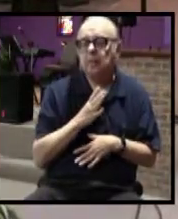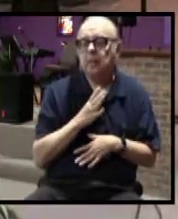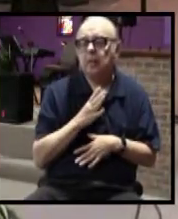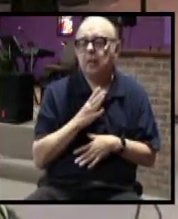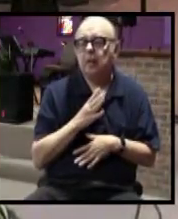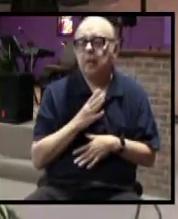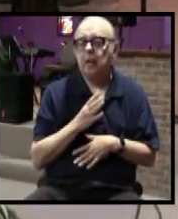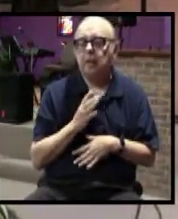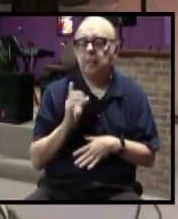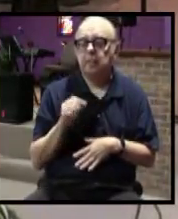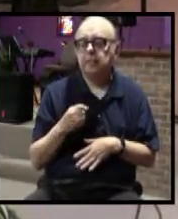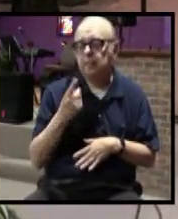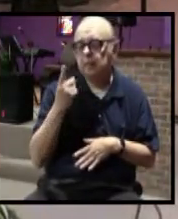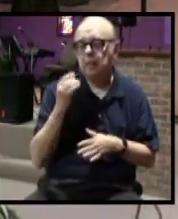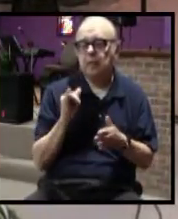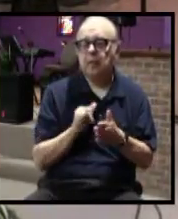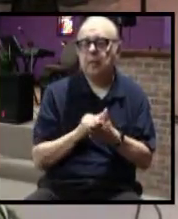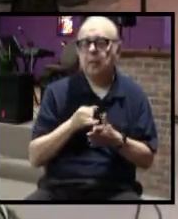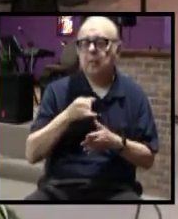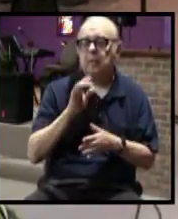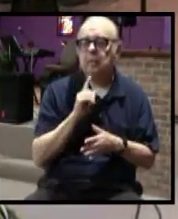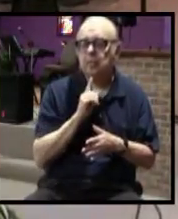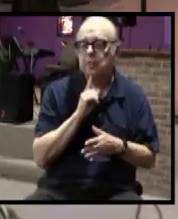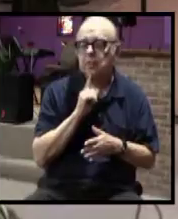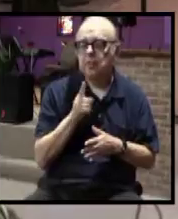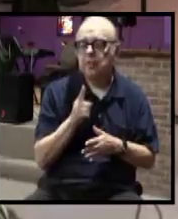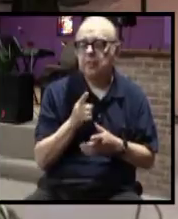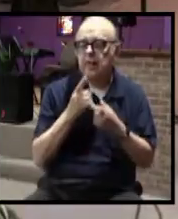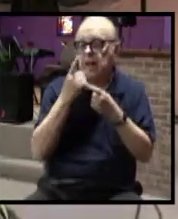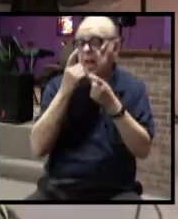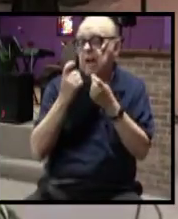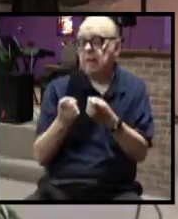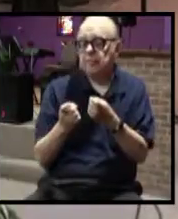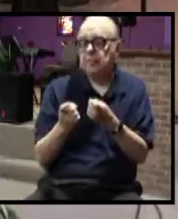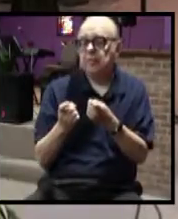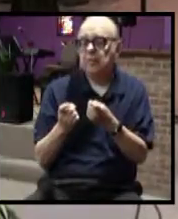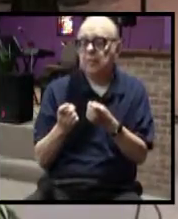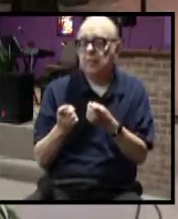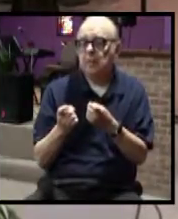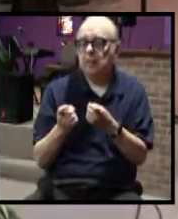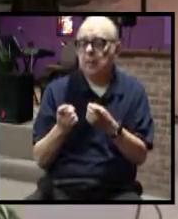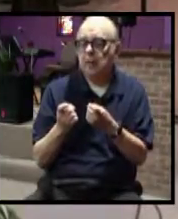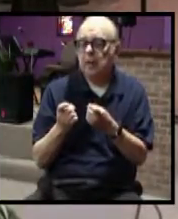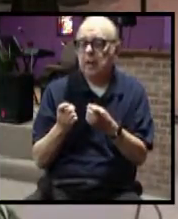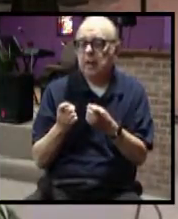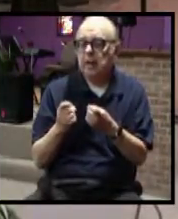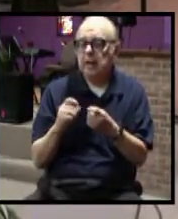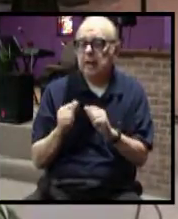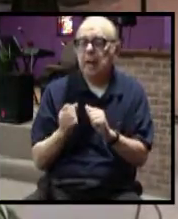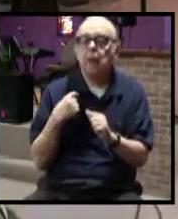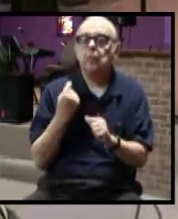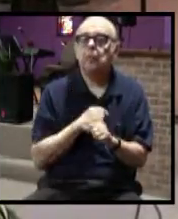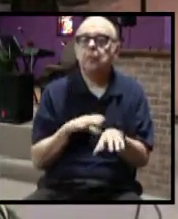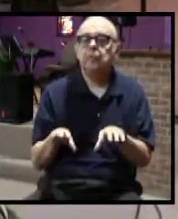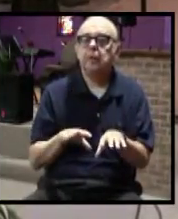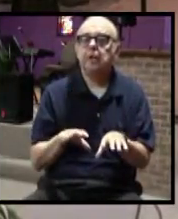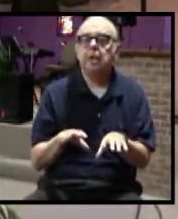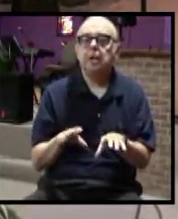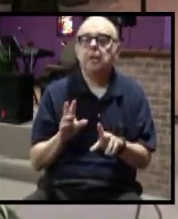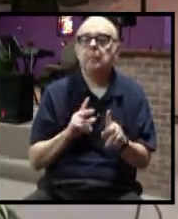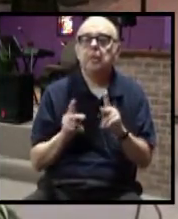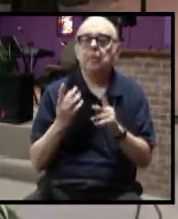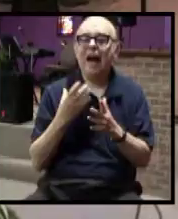ladies and gentlemen, you need to understand that God is very interested in how we treat